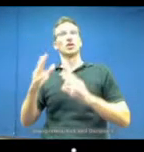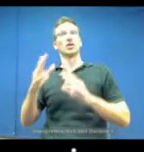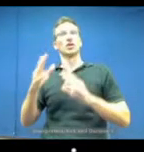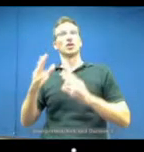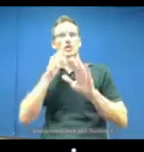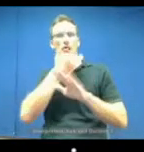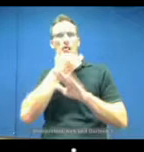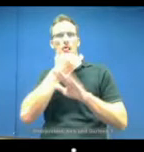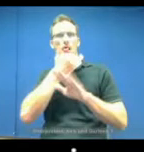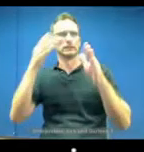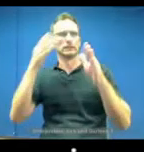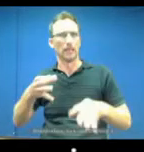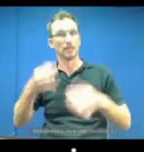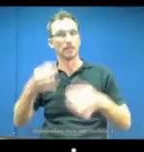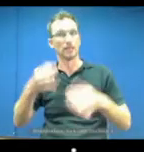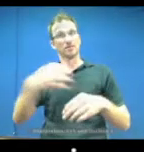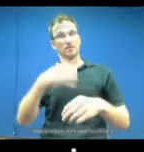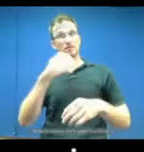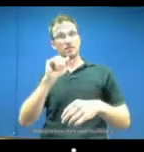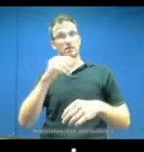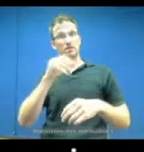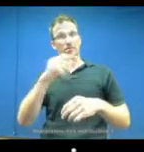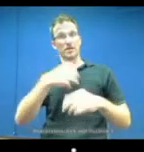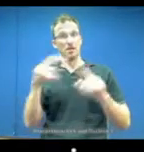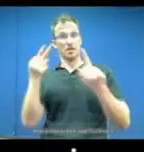after it happened.